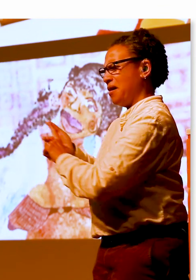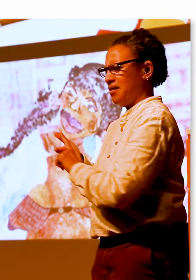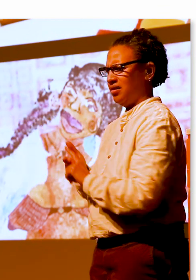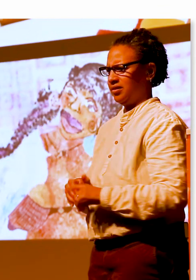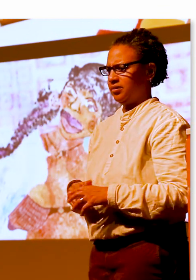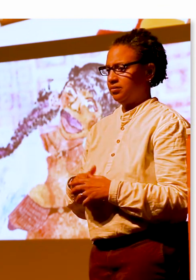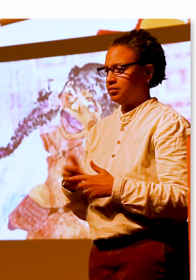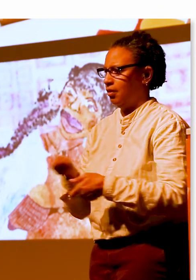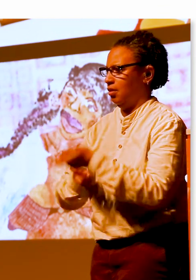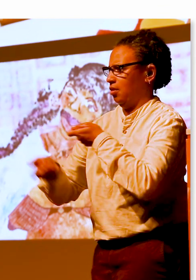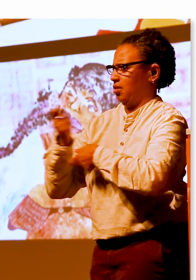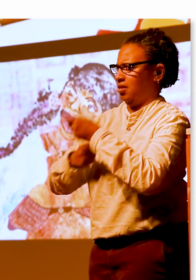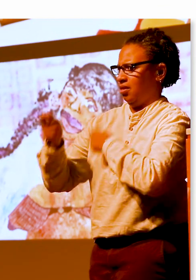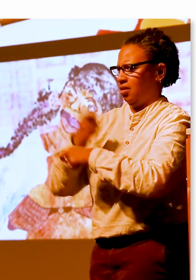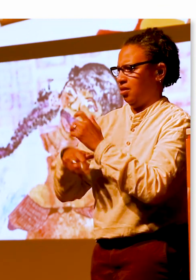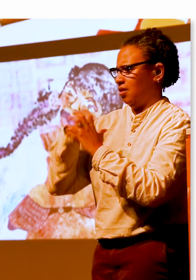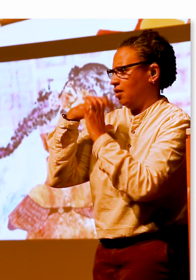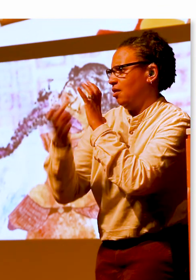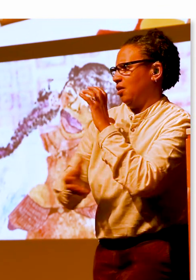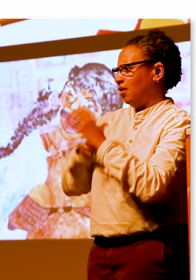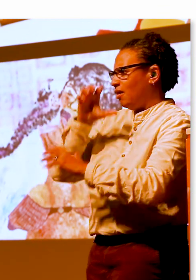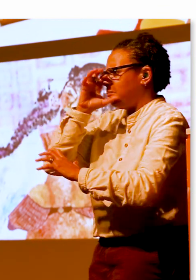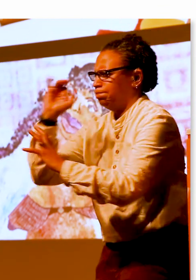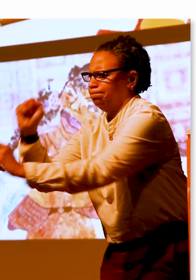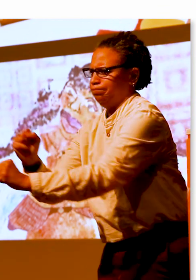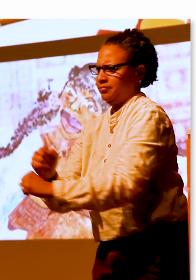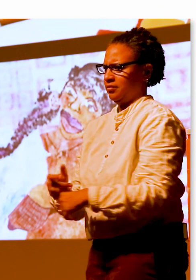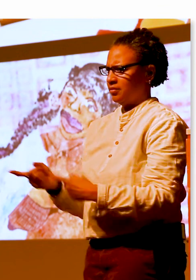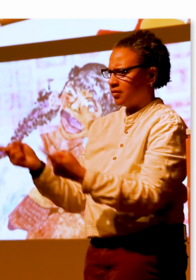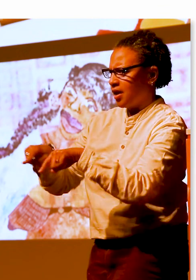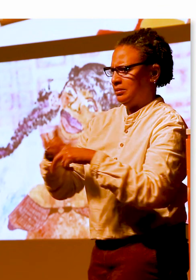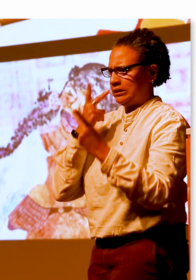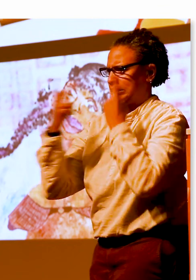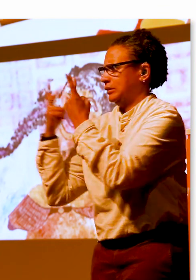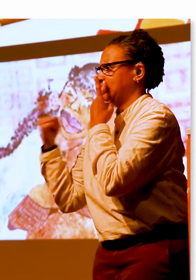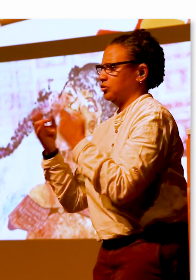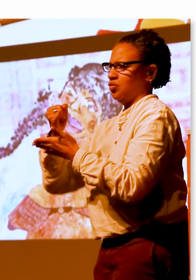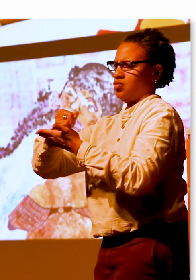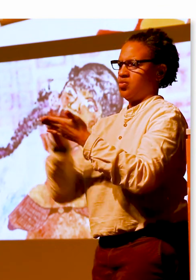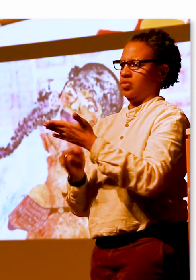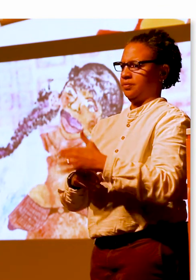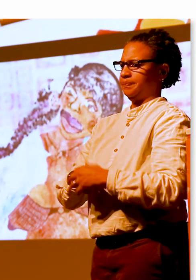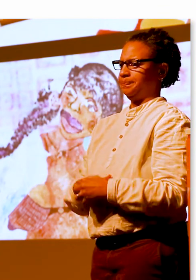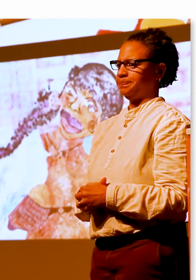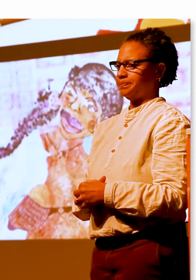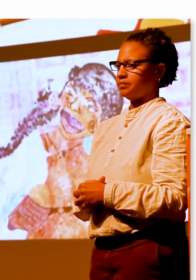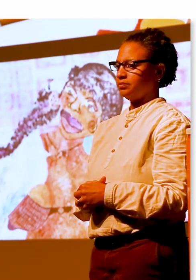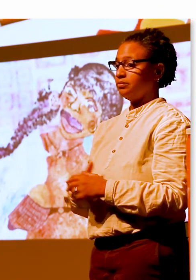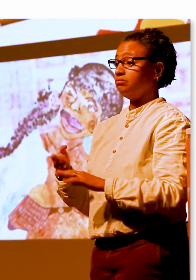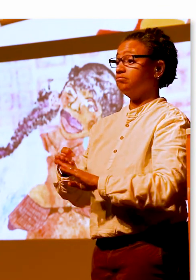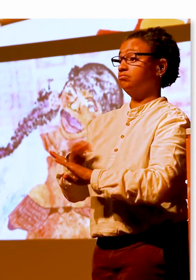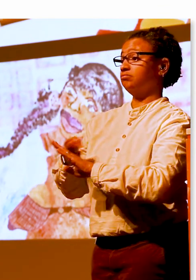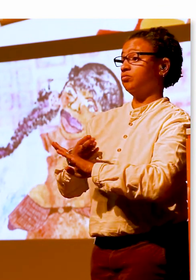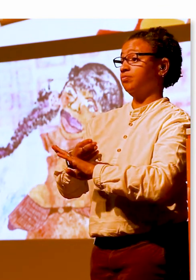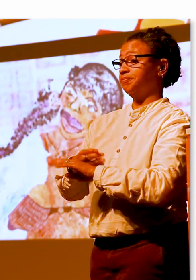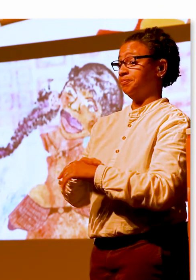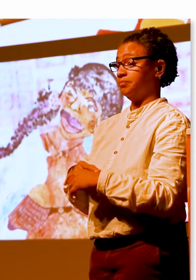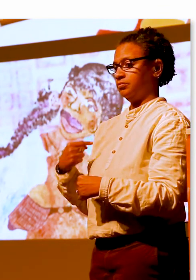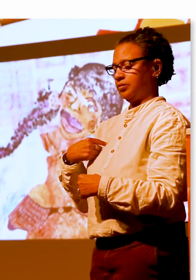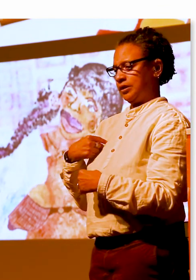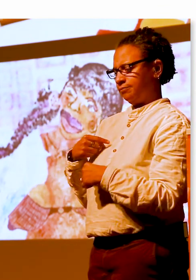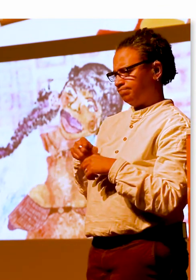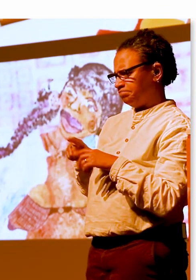to view art. Because up until that point, a lot of the work that I was doing was making the destination digital. I really enjoyed the idea that you could